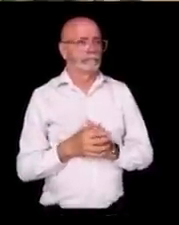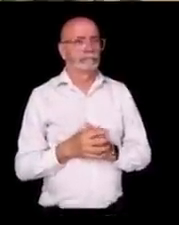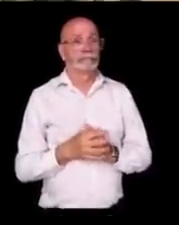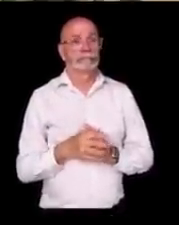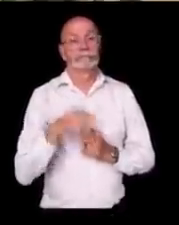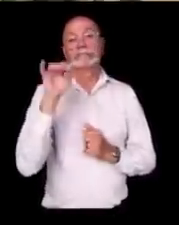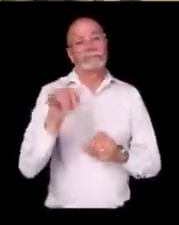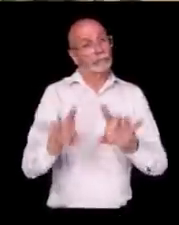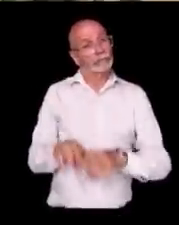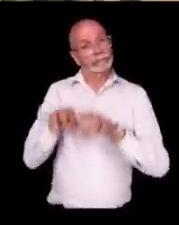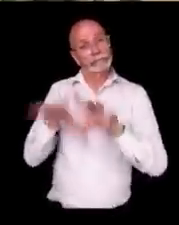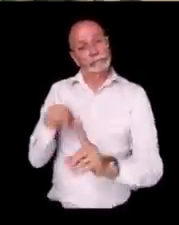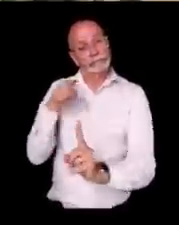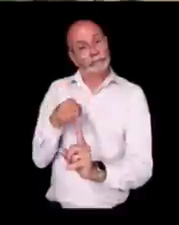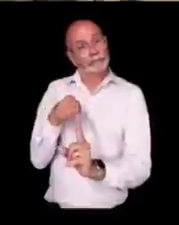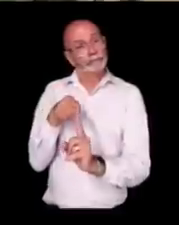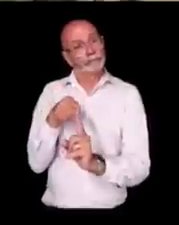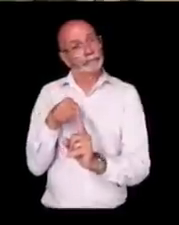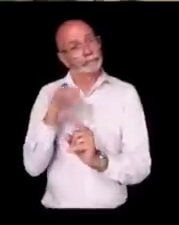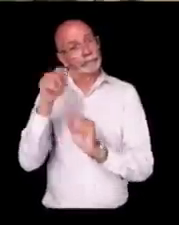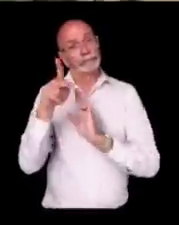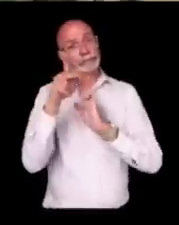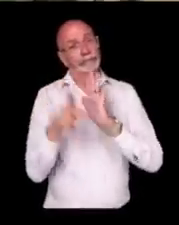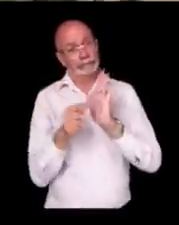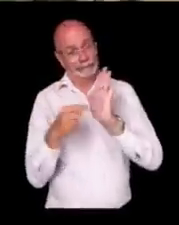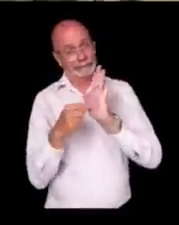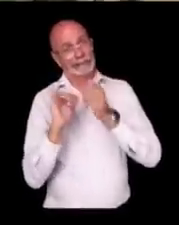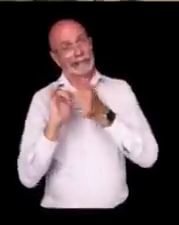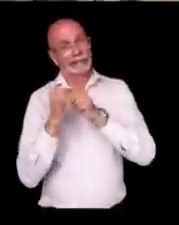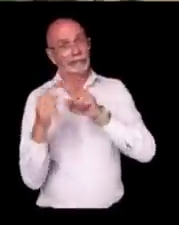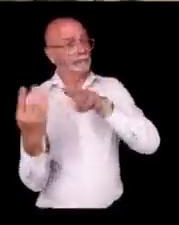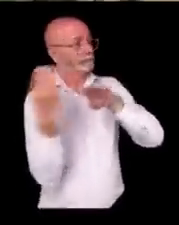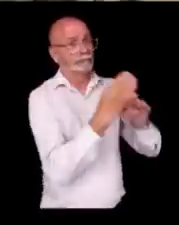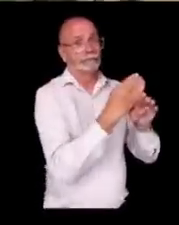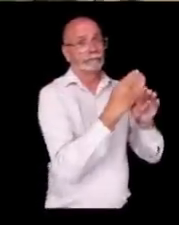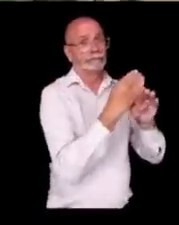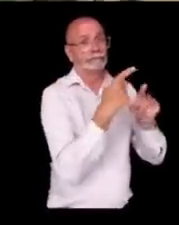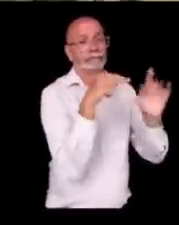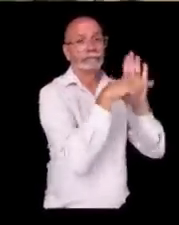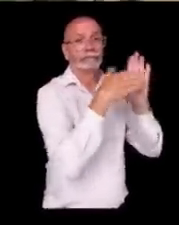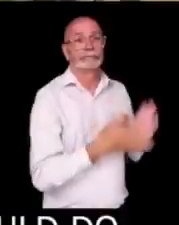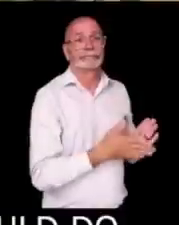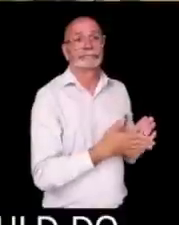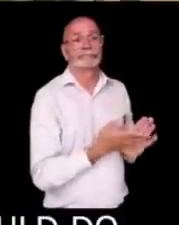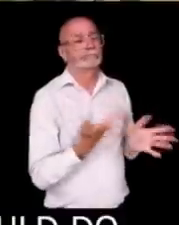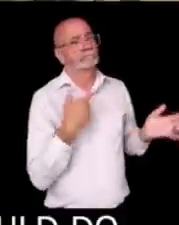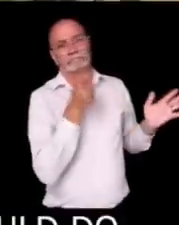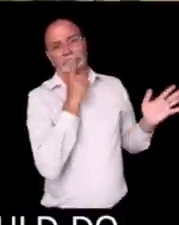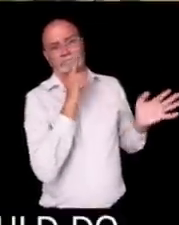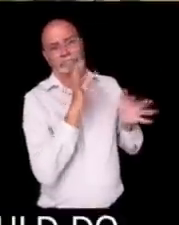experience could do specifically for that individual to have prevented that, that's not something we were asked to look